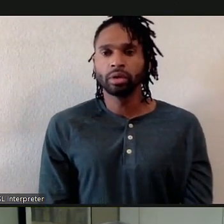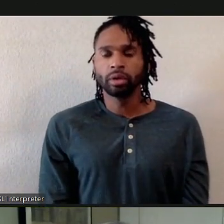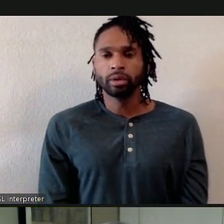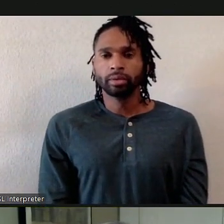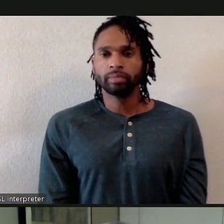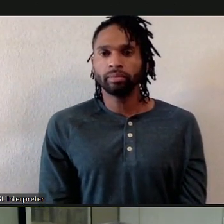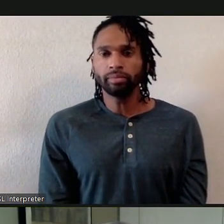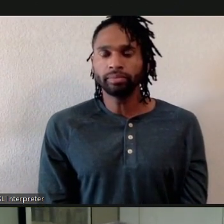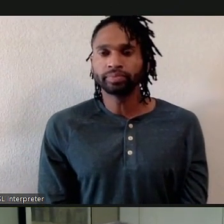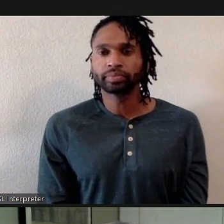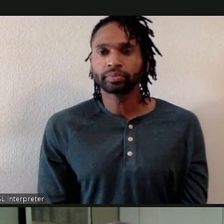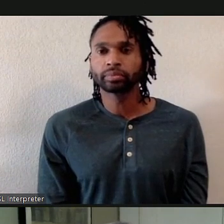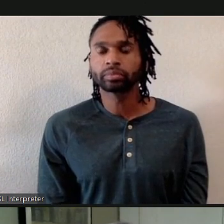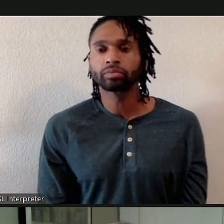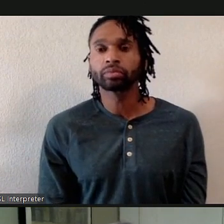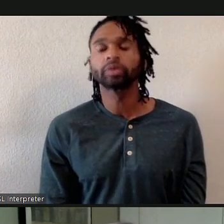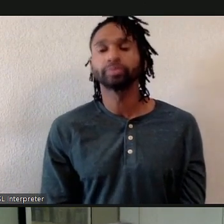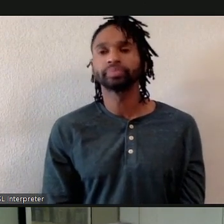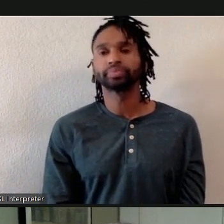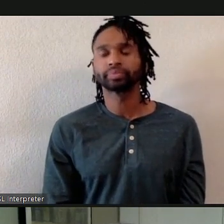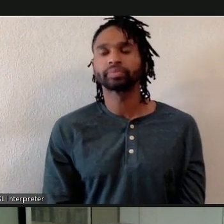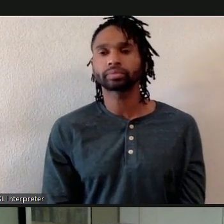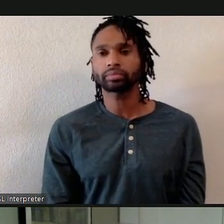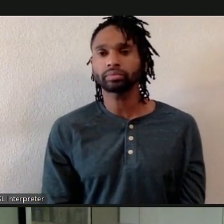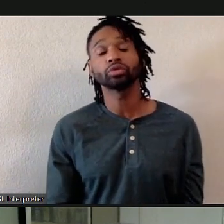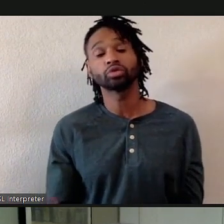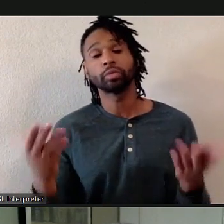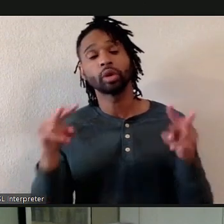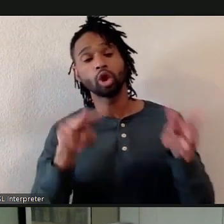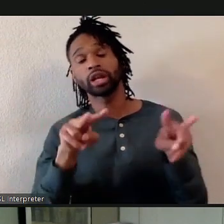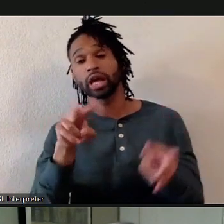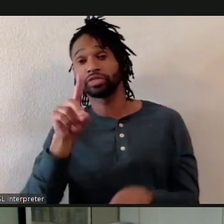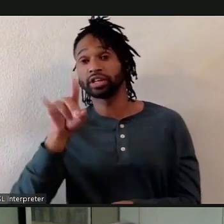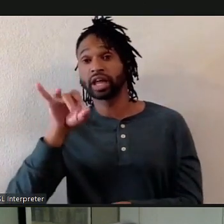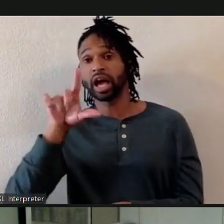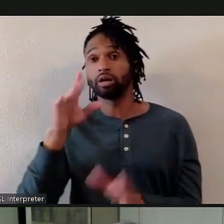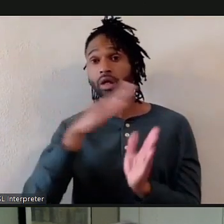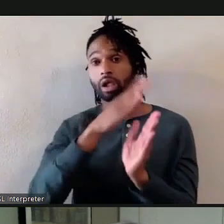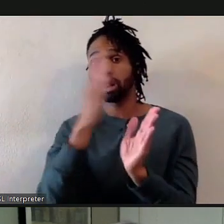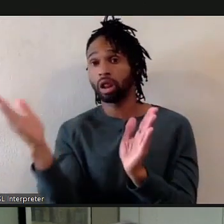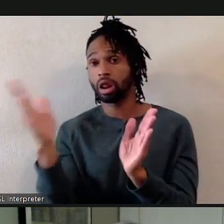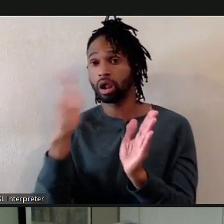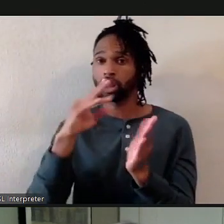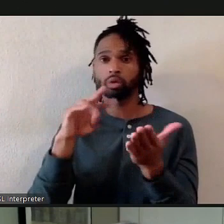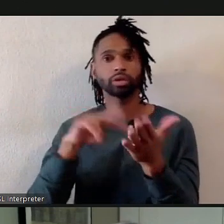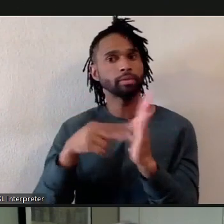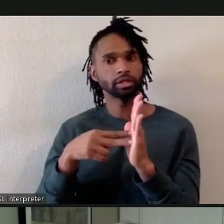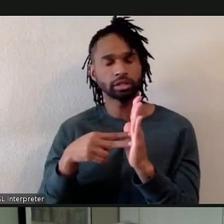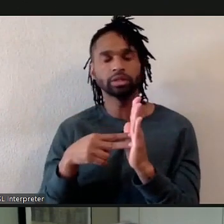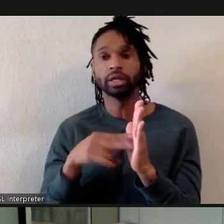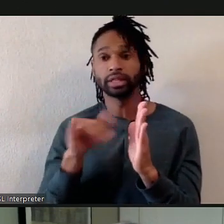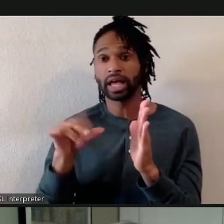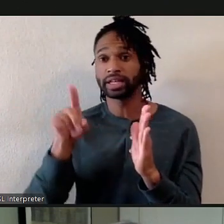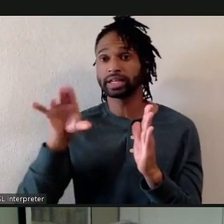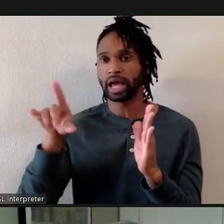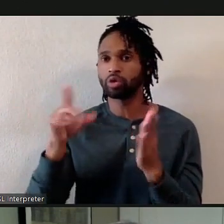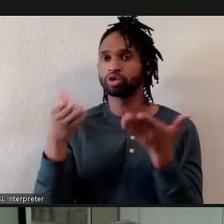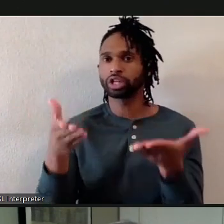Regarding our potential, looking at the dial and what it means, certainly the dial is there